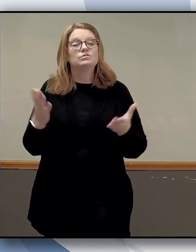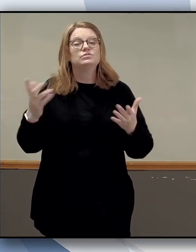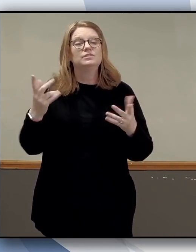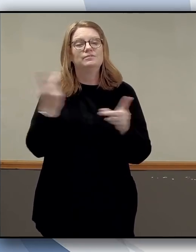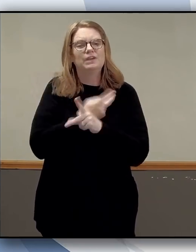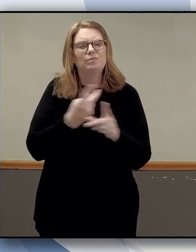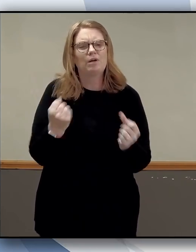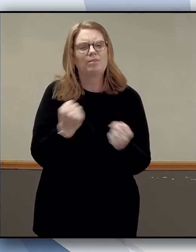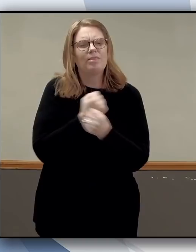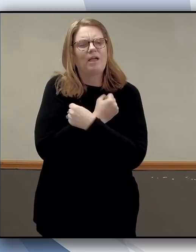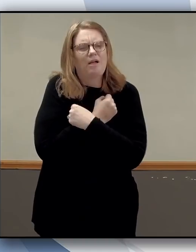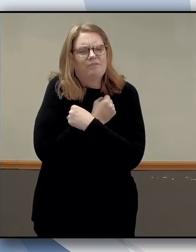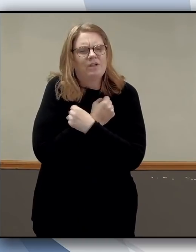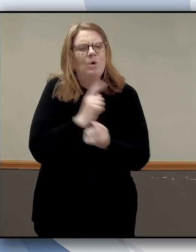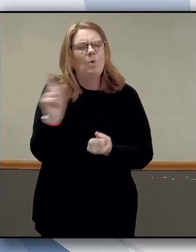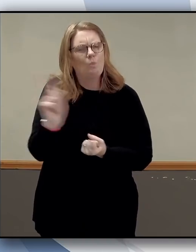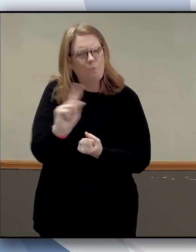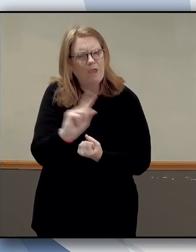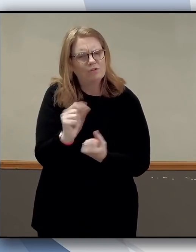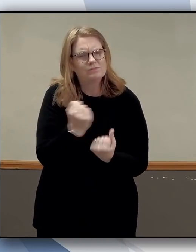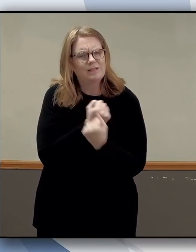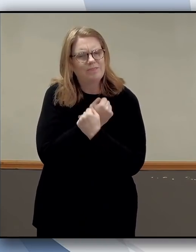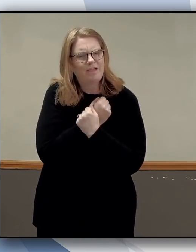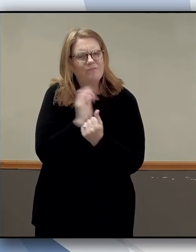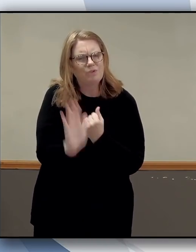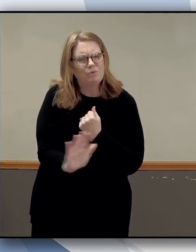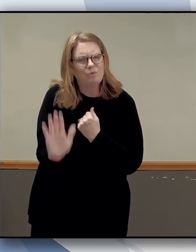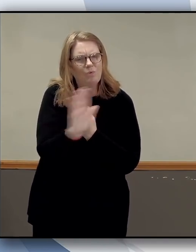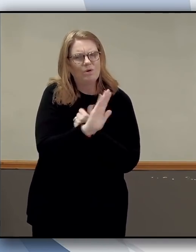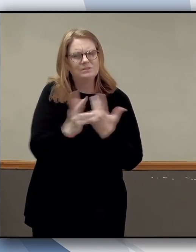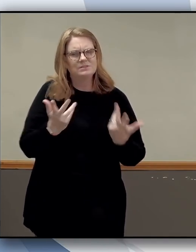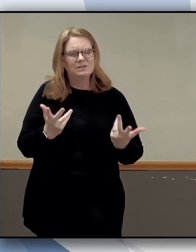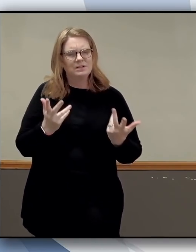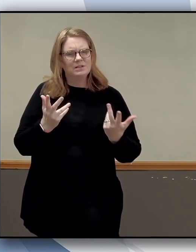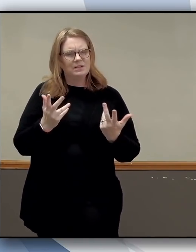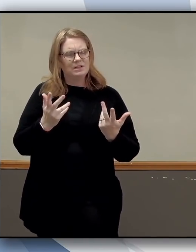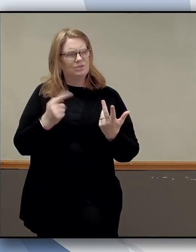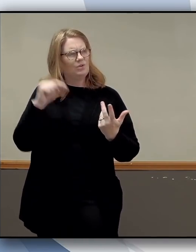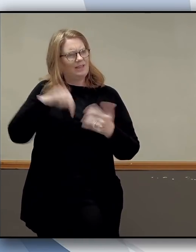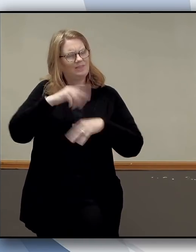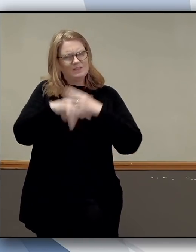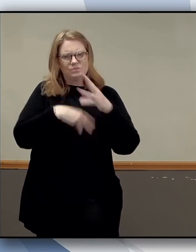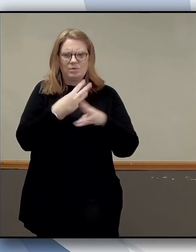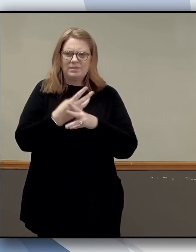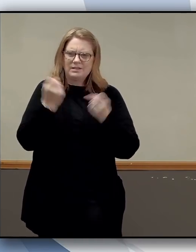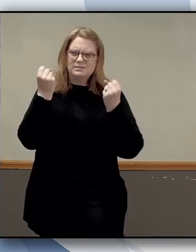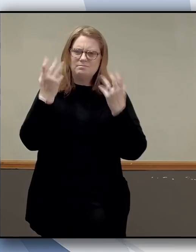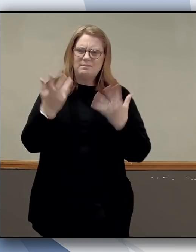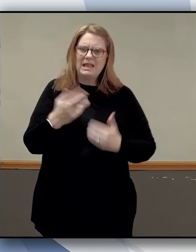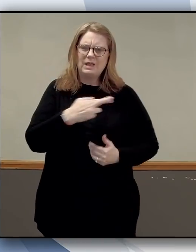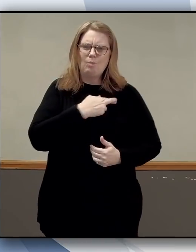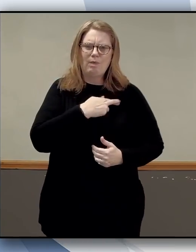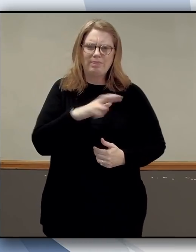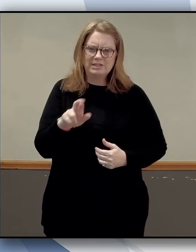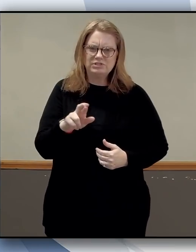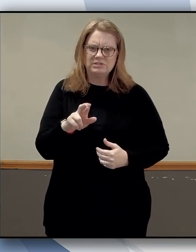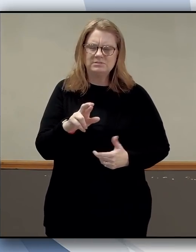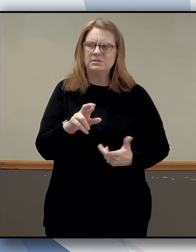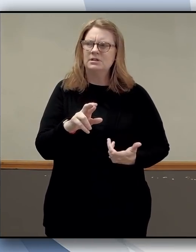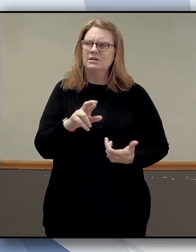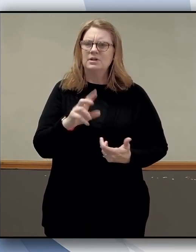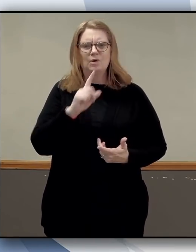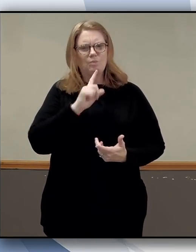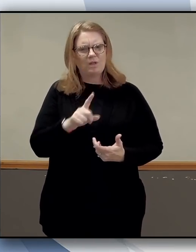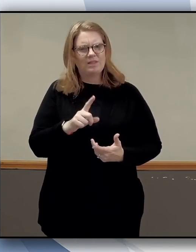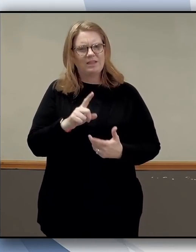There are many religious practices in our world that at their heart all contain